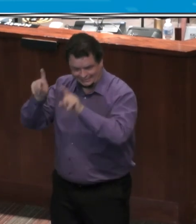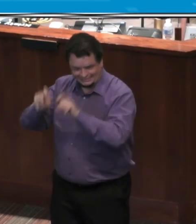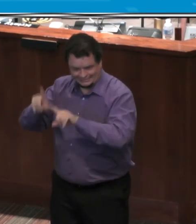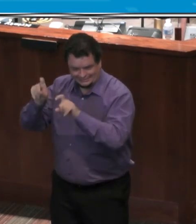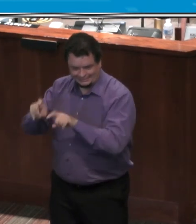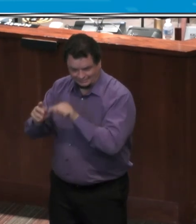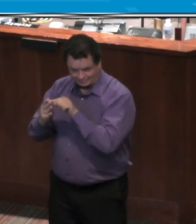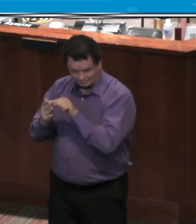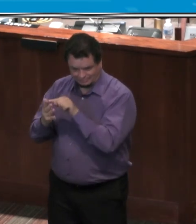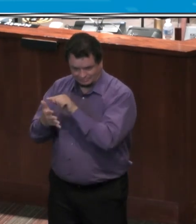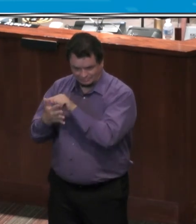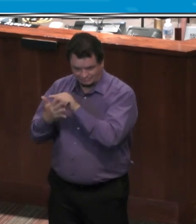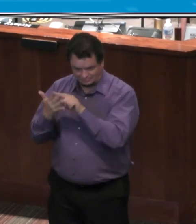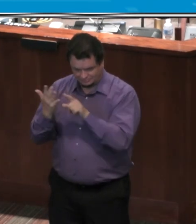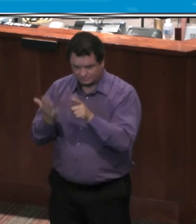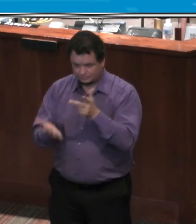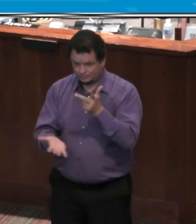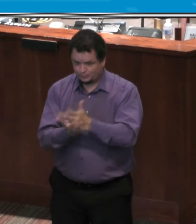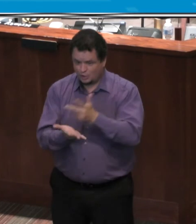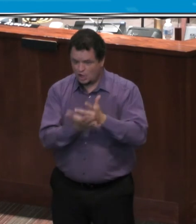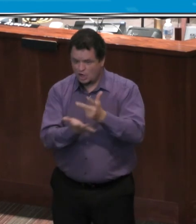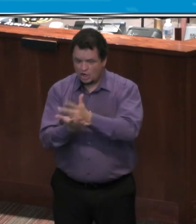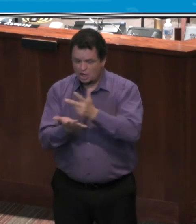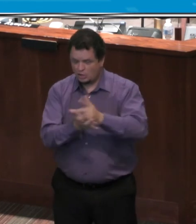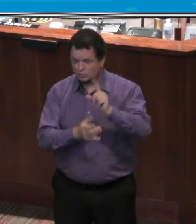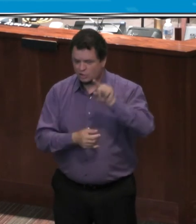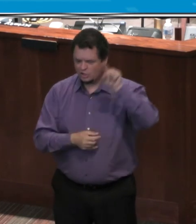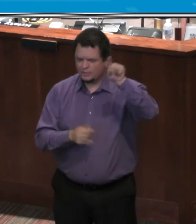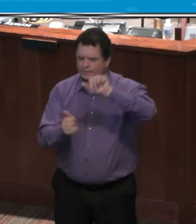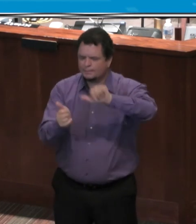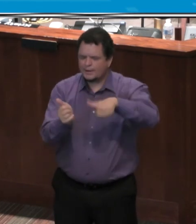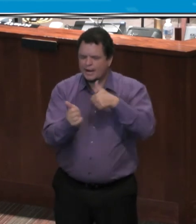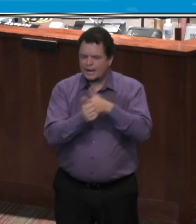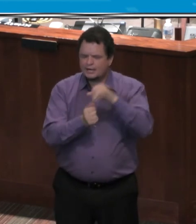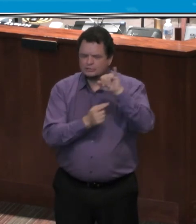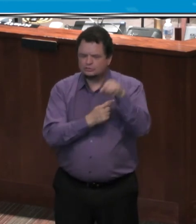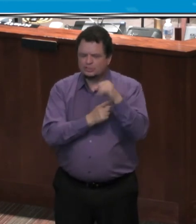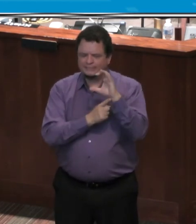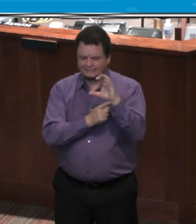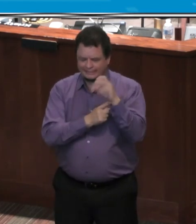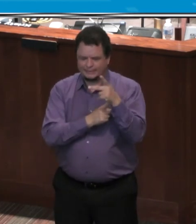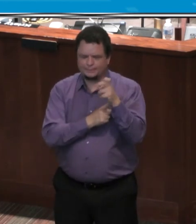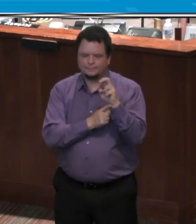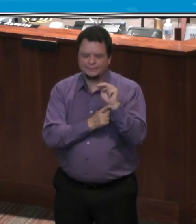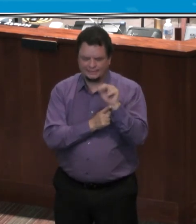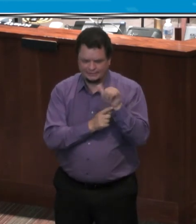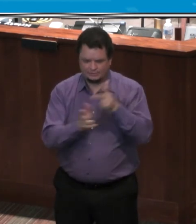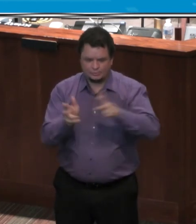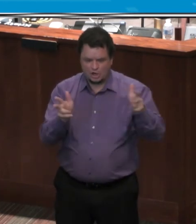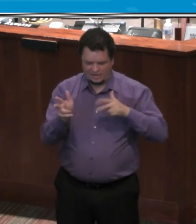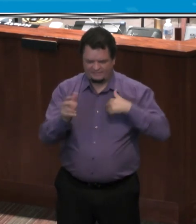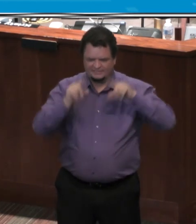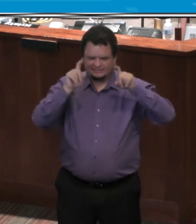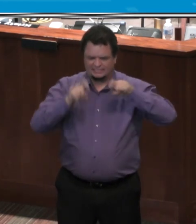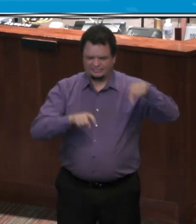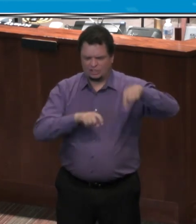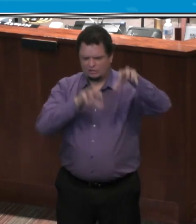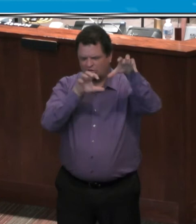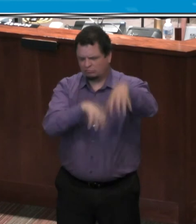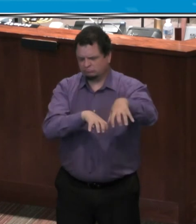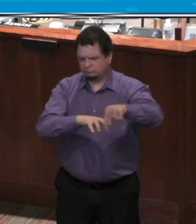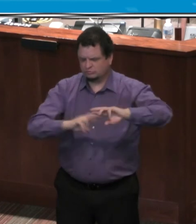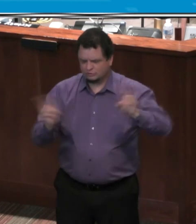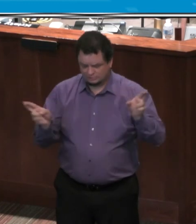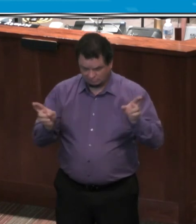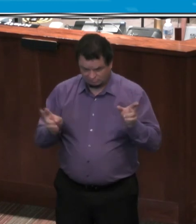JCPenney's store in the parking lot, get all of the logistical supplies in place, working with